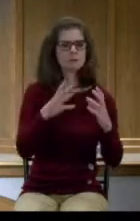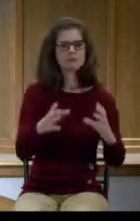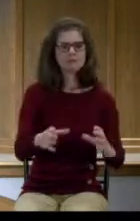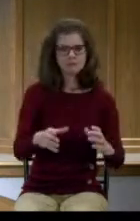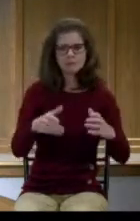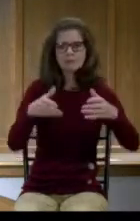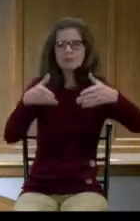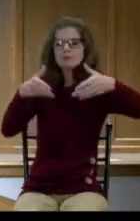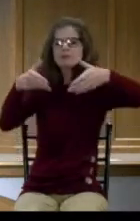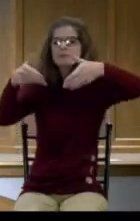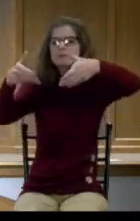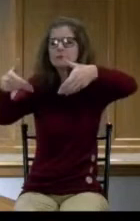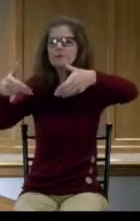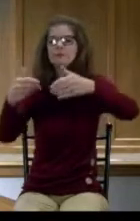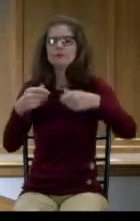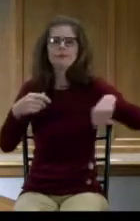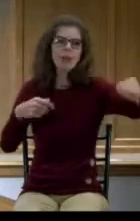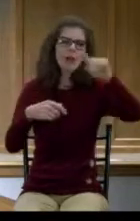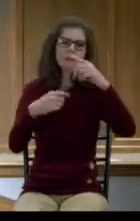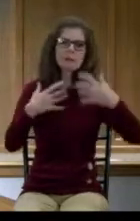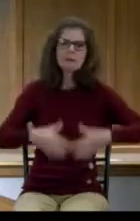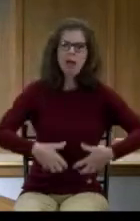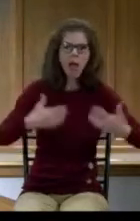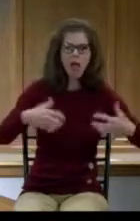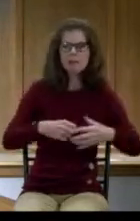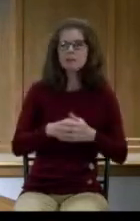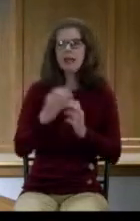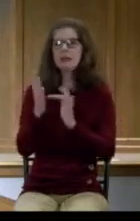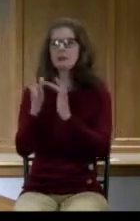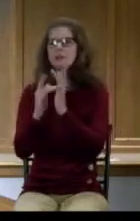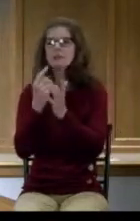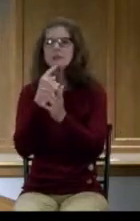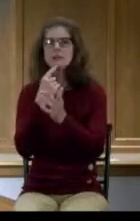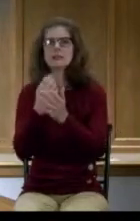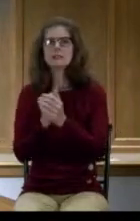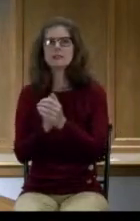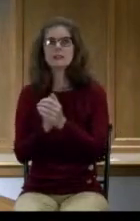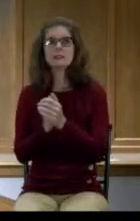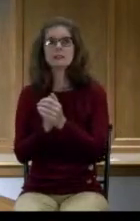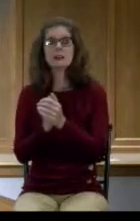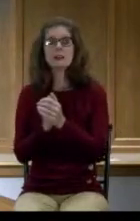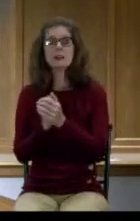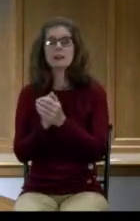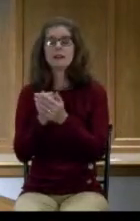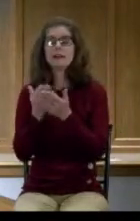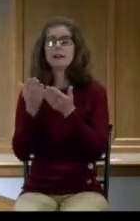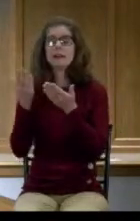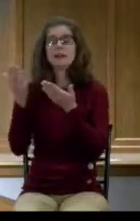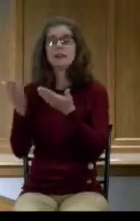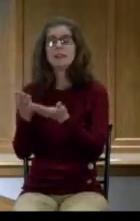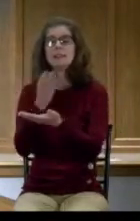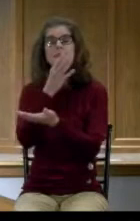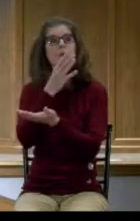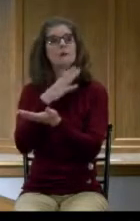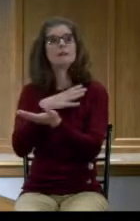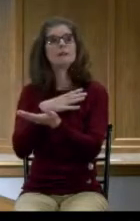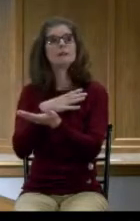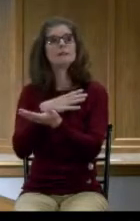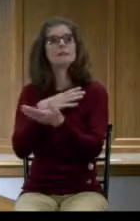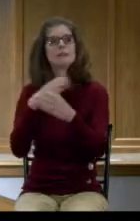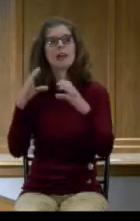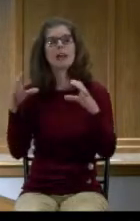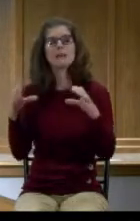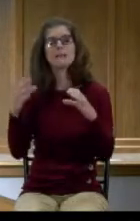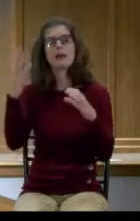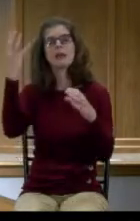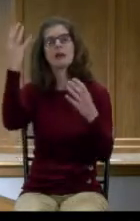on Jesus' head, and everybody gets mad. And then he says this. He says, she has done a beautiful thing. She's done a